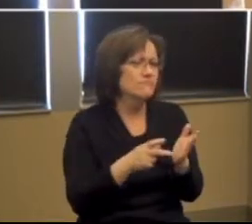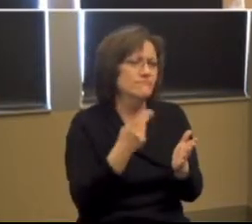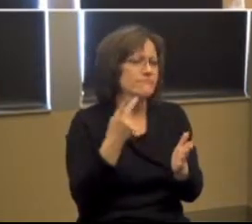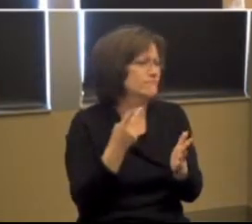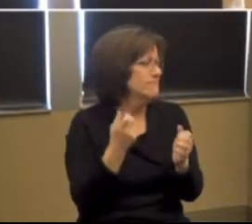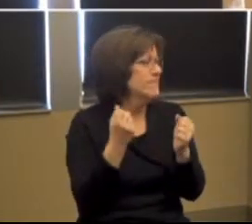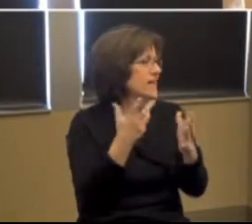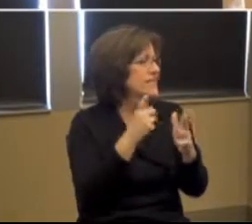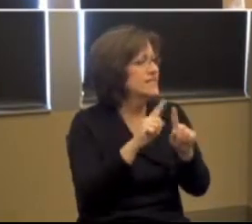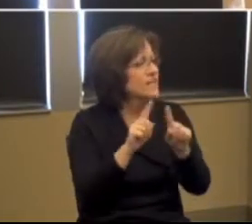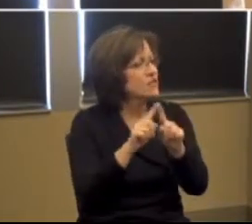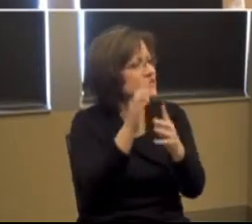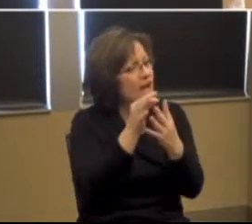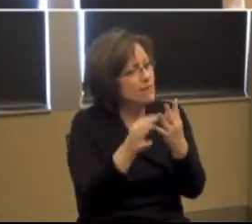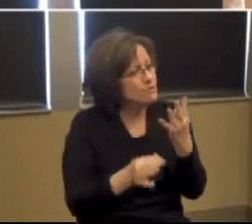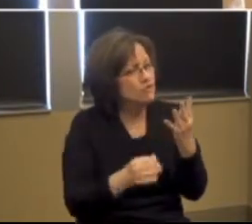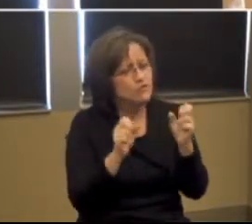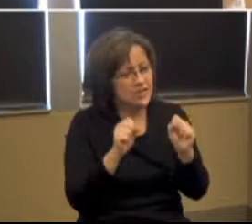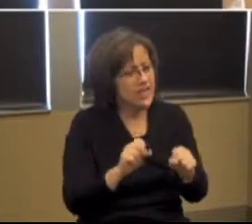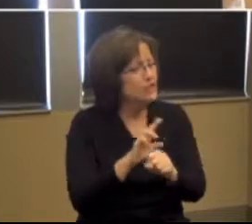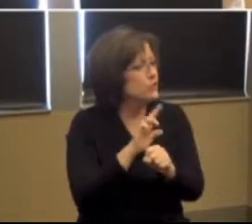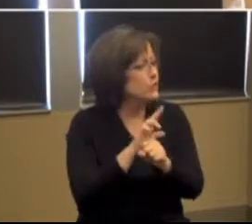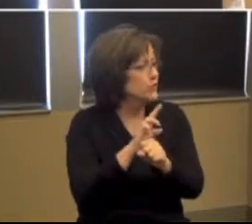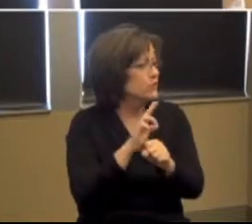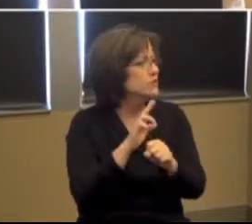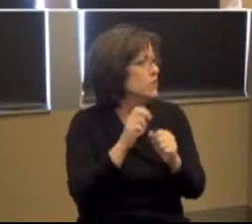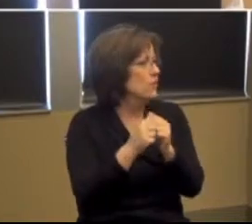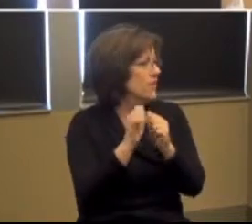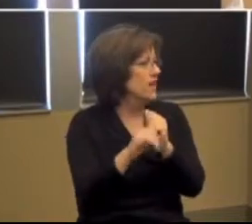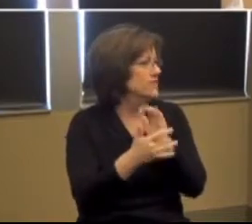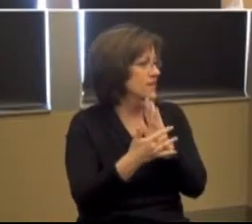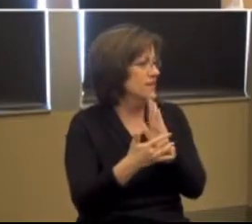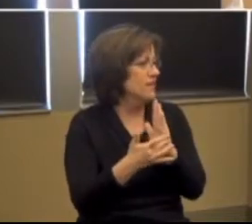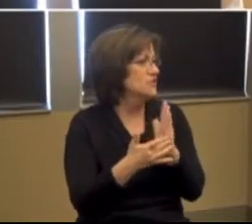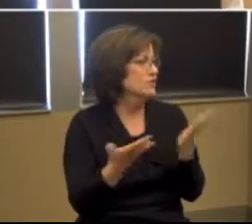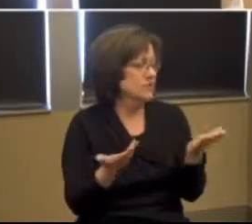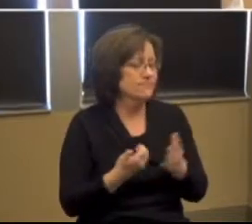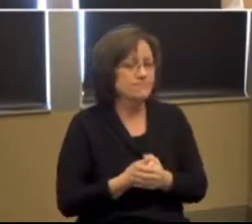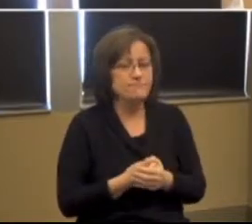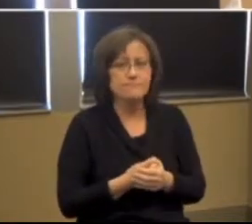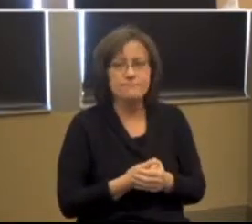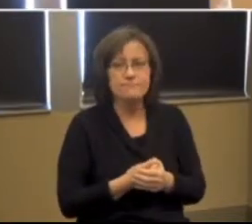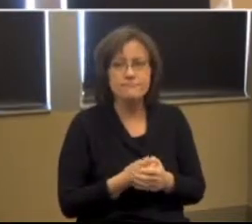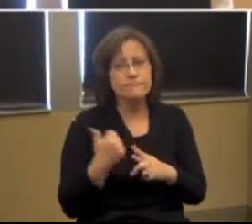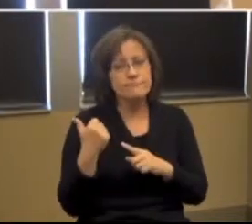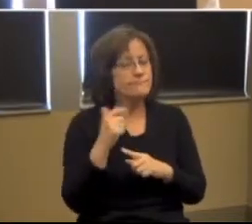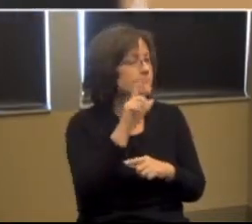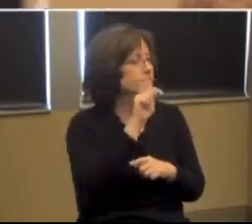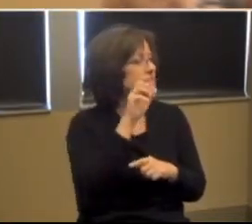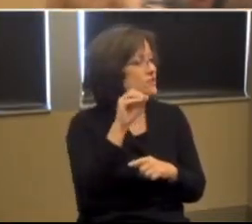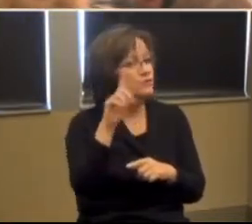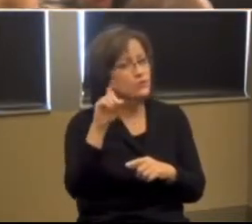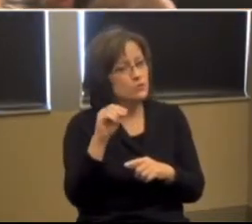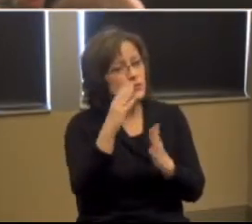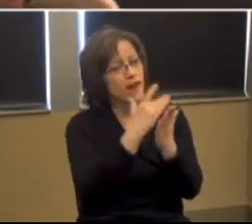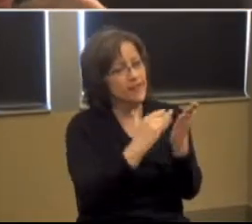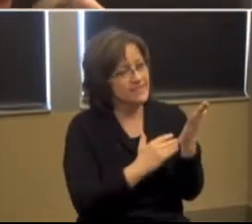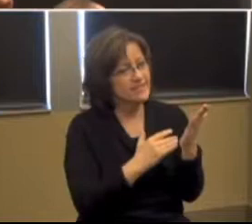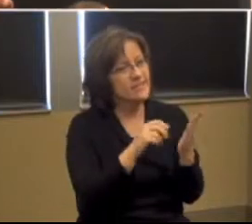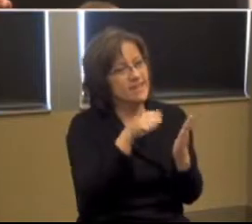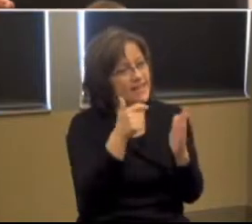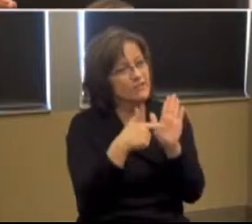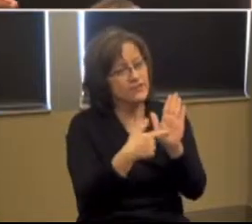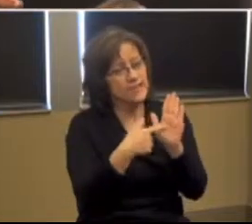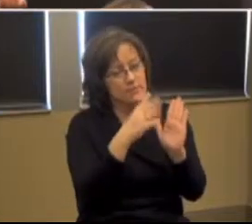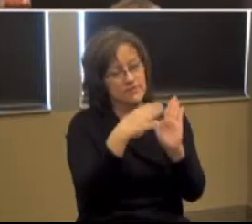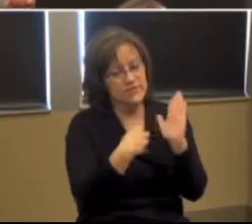have lots of different additional things that you can add in and use. And to-do lists, that's just another example of a